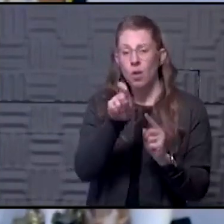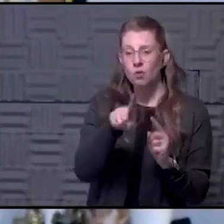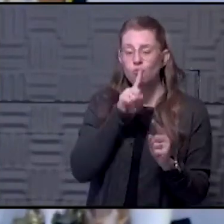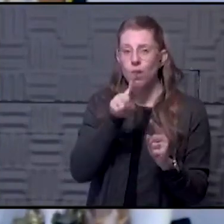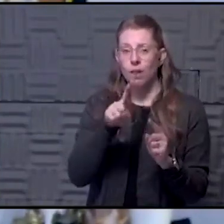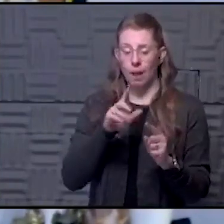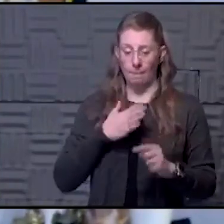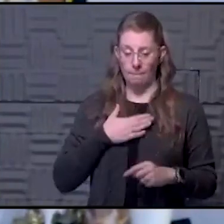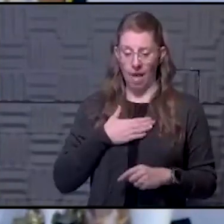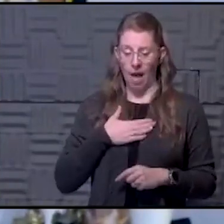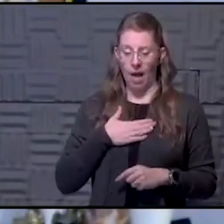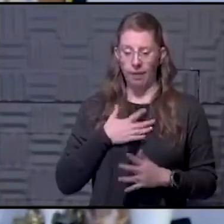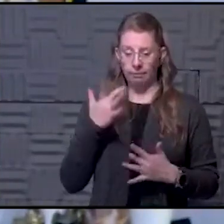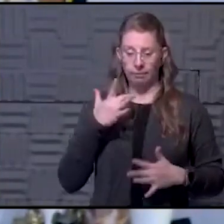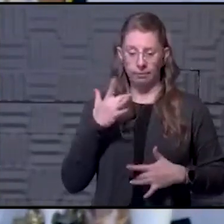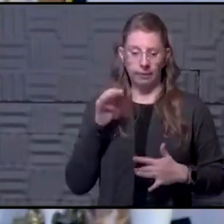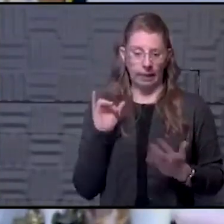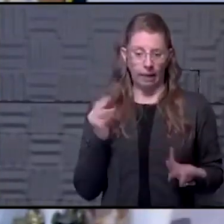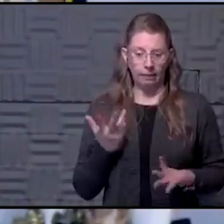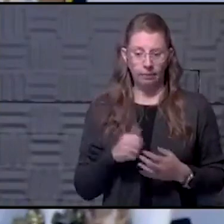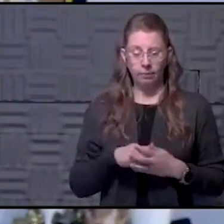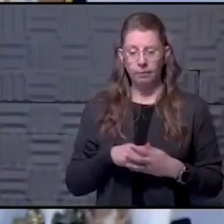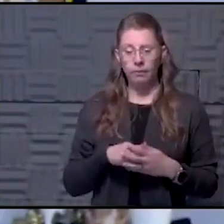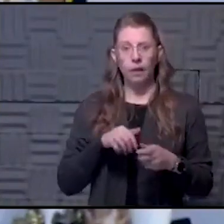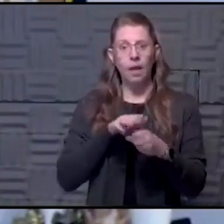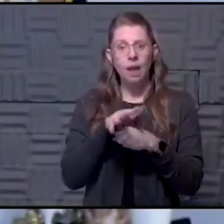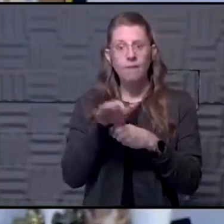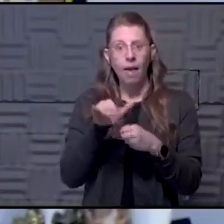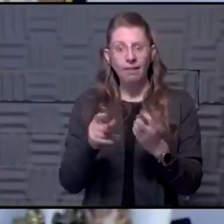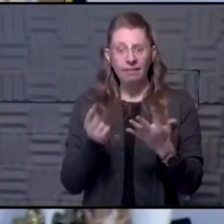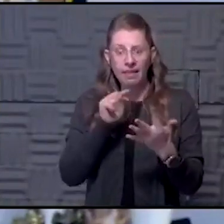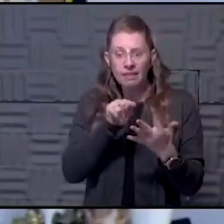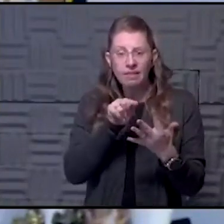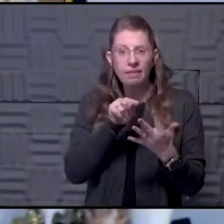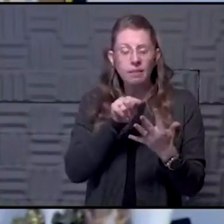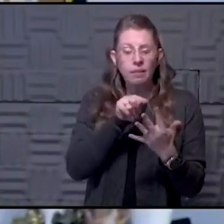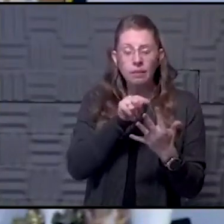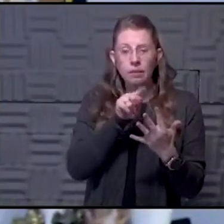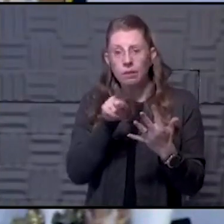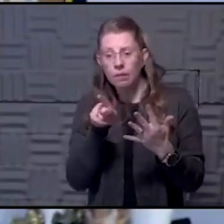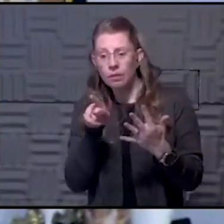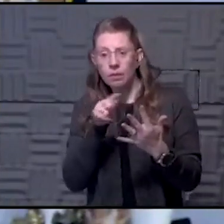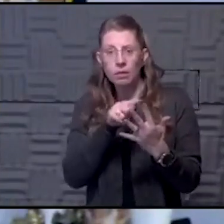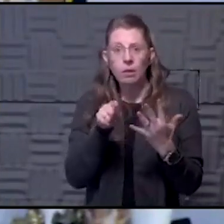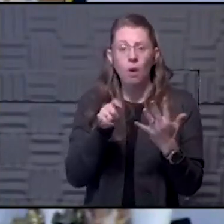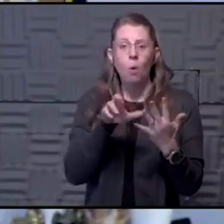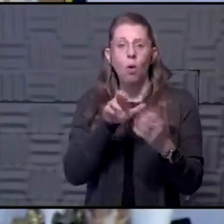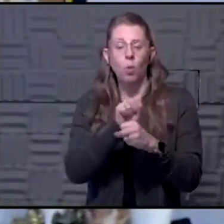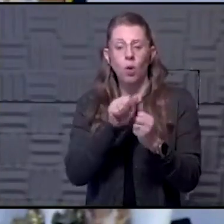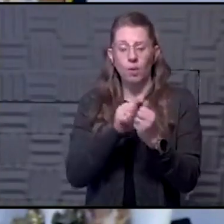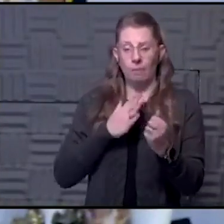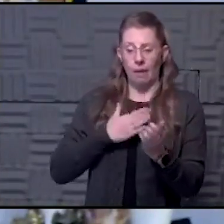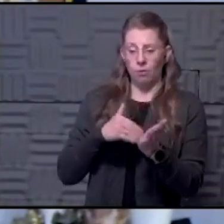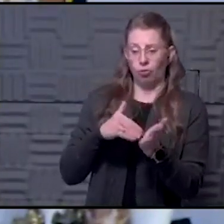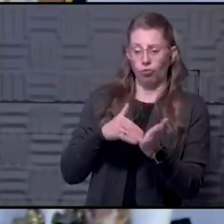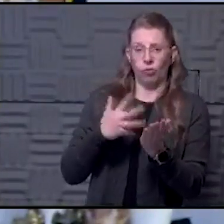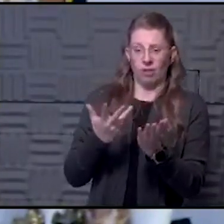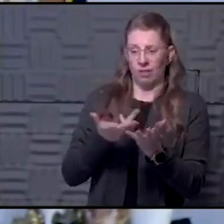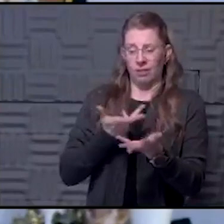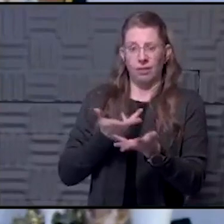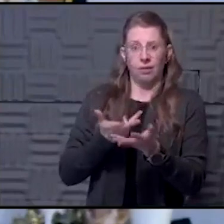like? If it is enough like this one over here that is considered that, or working with my physician, is it one